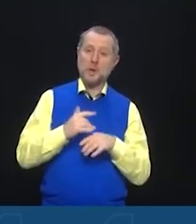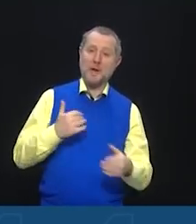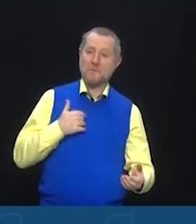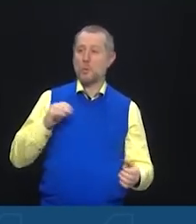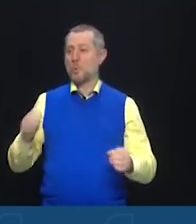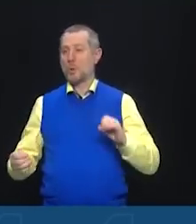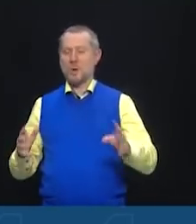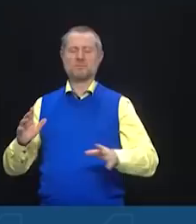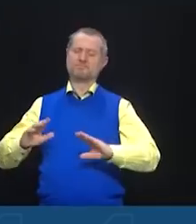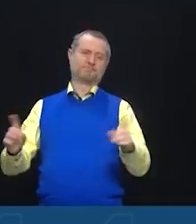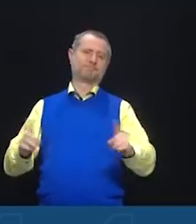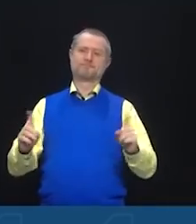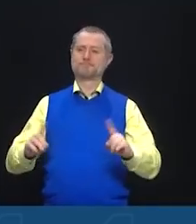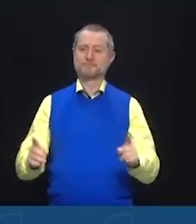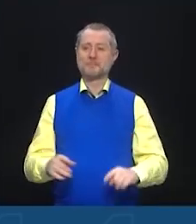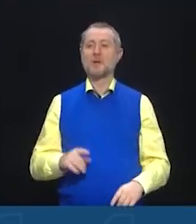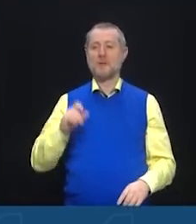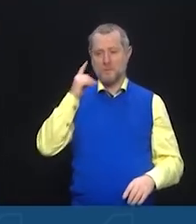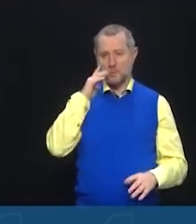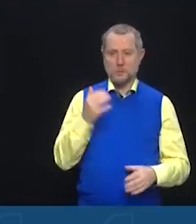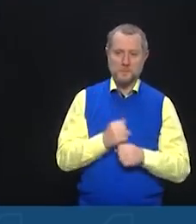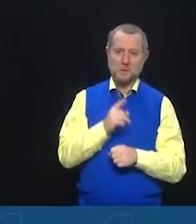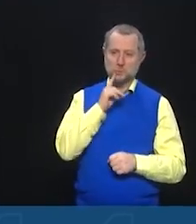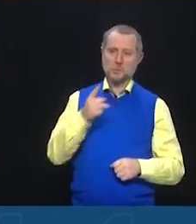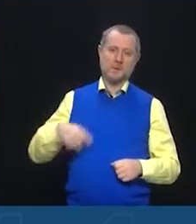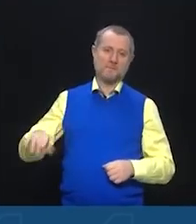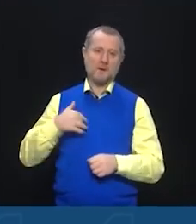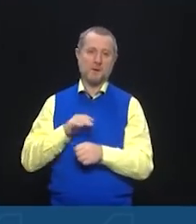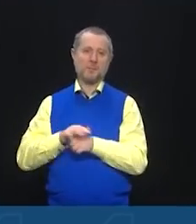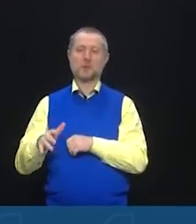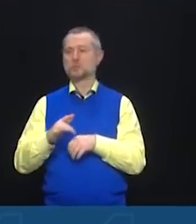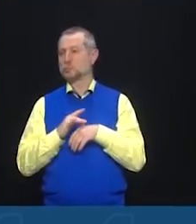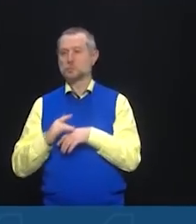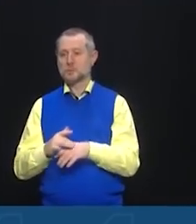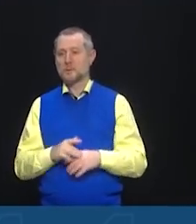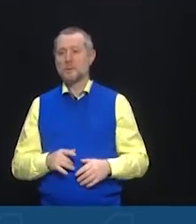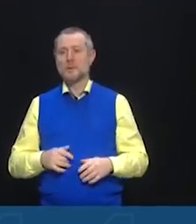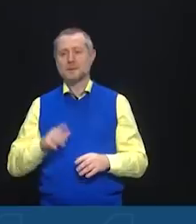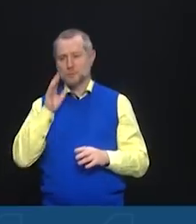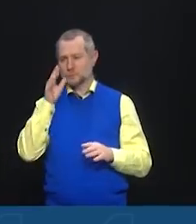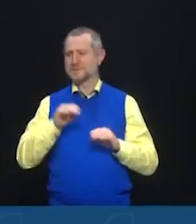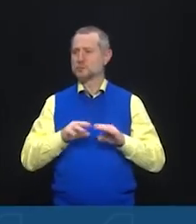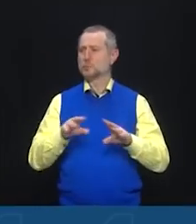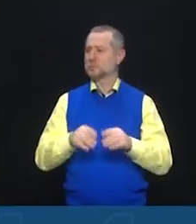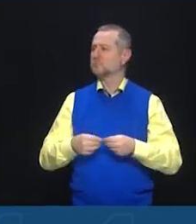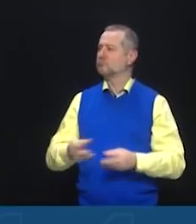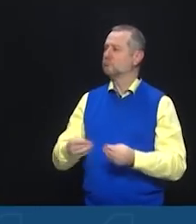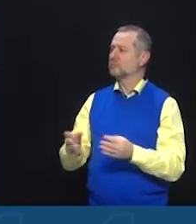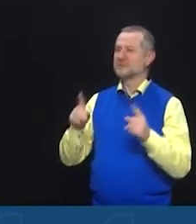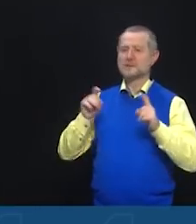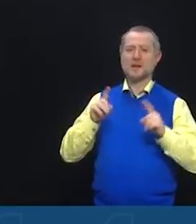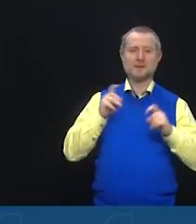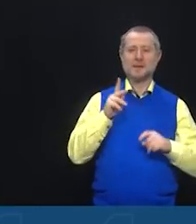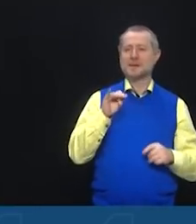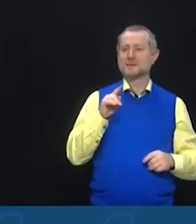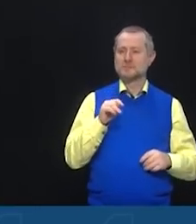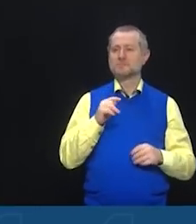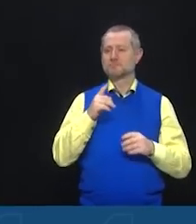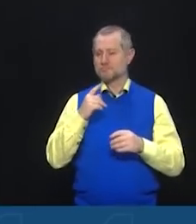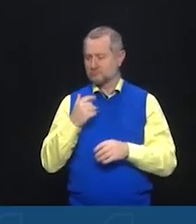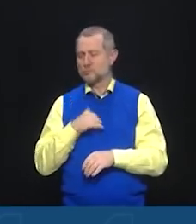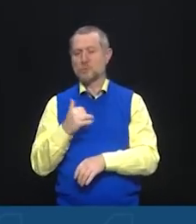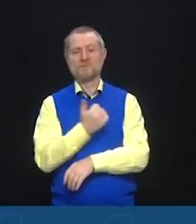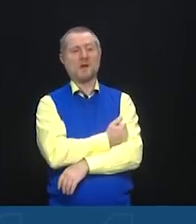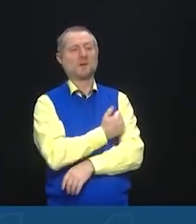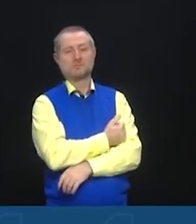issue. Right, certainly making sure that they have the resources, of course. And we're going to keep getting the testing kits out and providing vaccination pop-ups. And we encourage schools